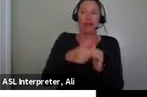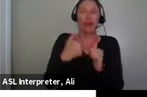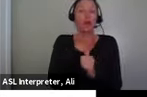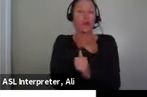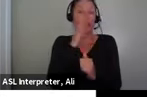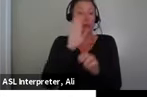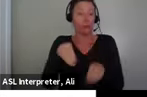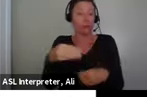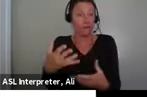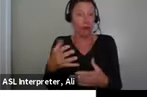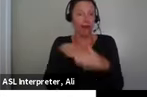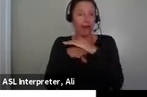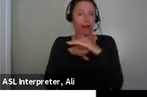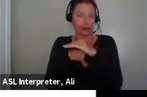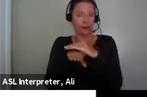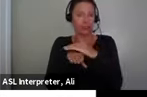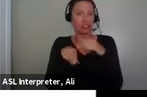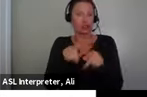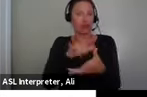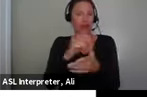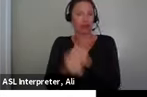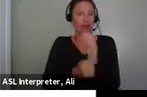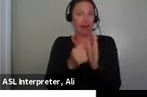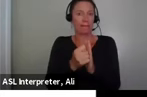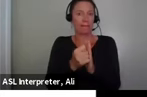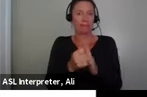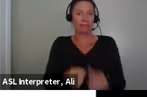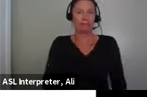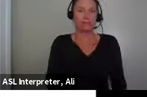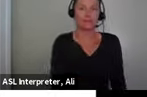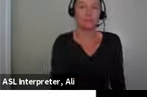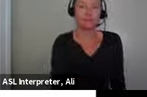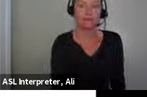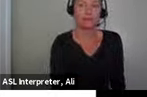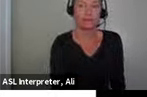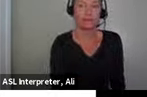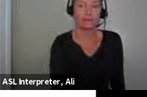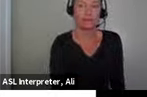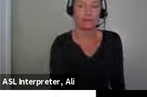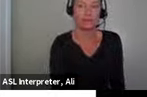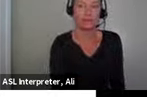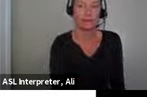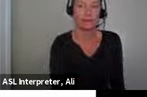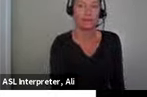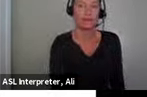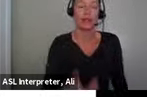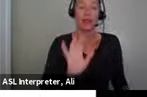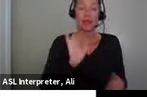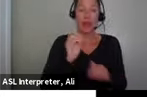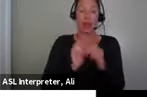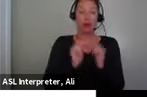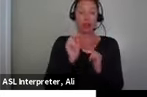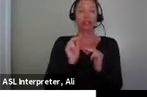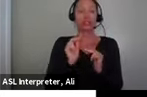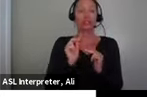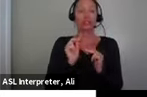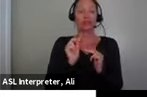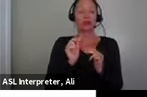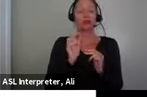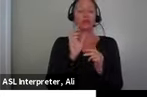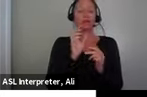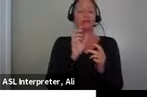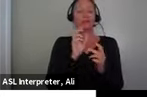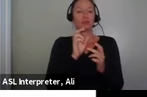provide access. I think the project has been designed to, you know, minimize